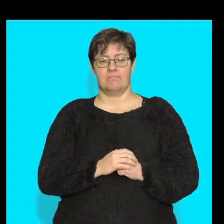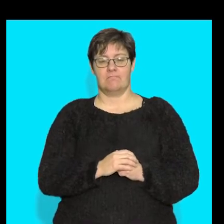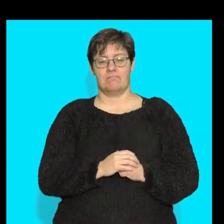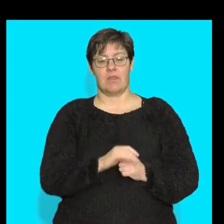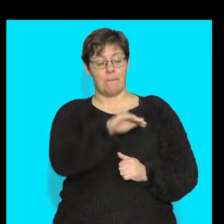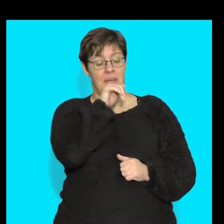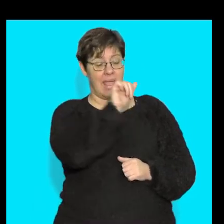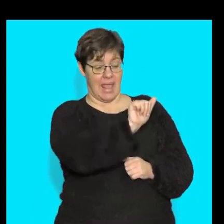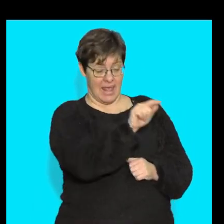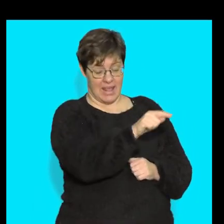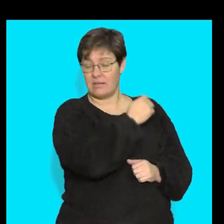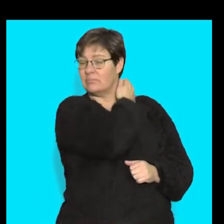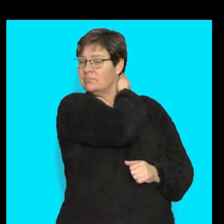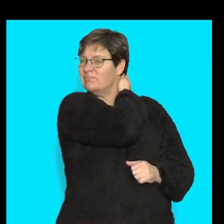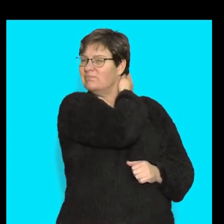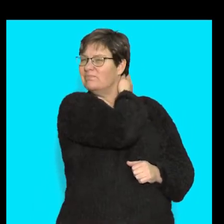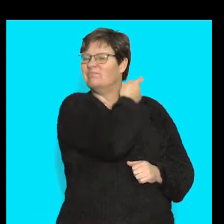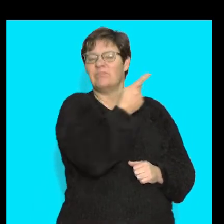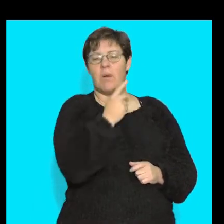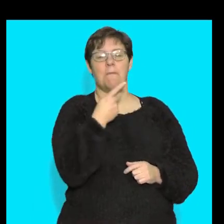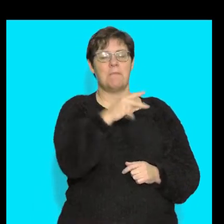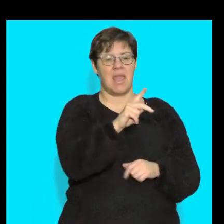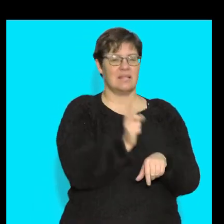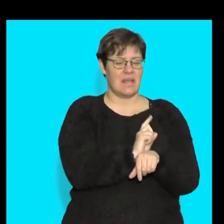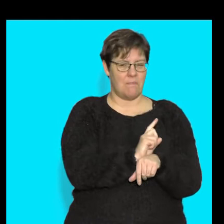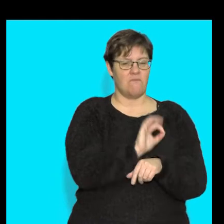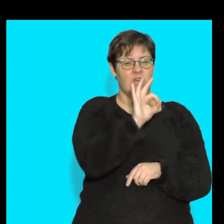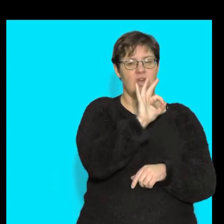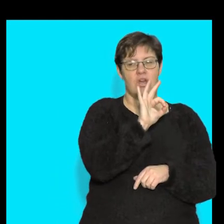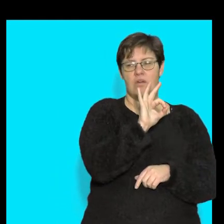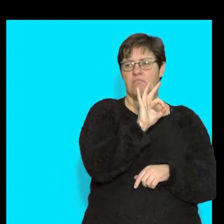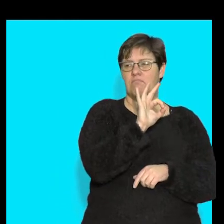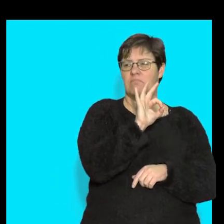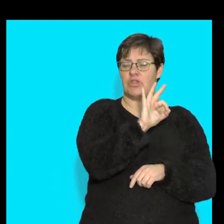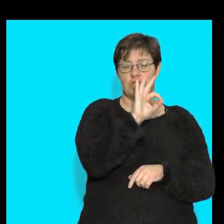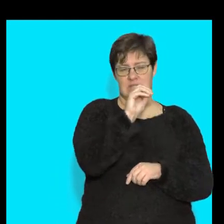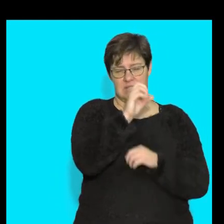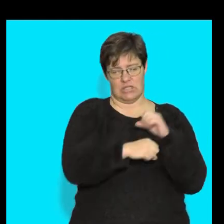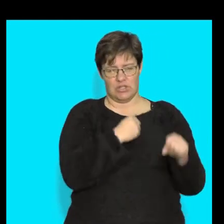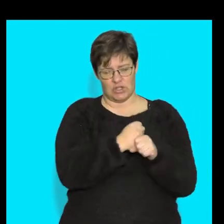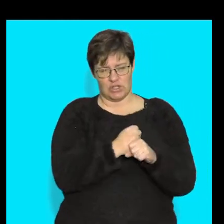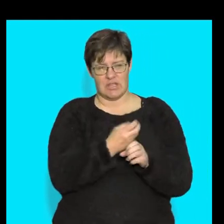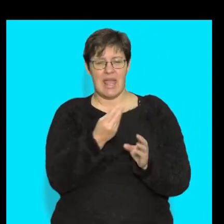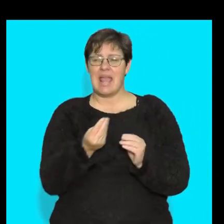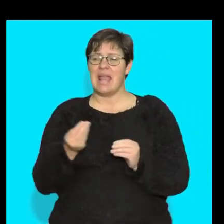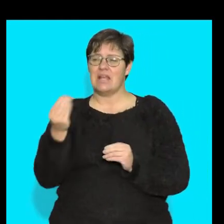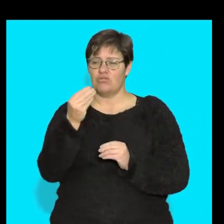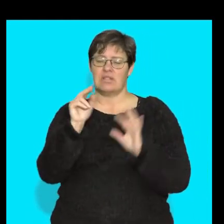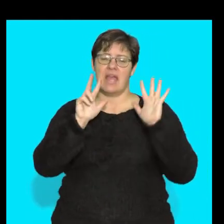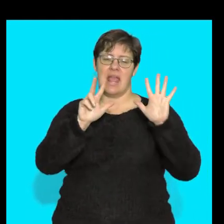A starts by saying, let's give you a repayment period of 30 years. And then the interest